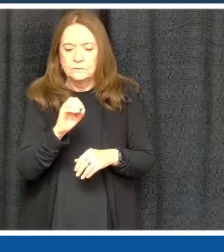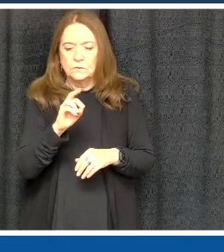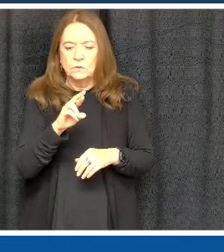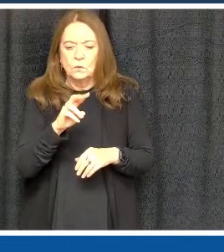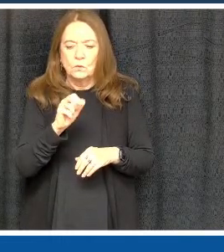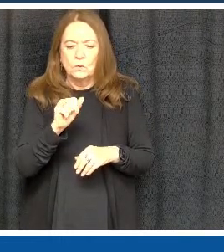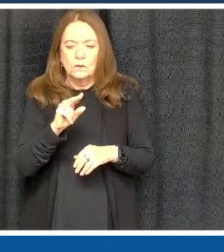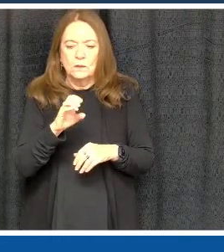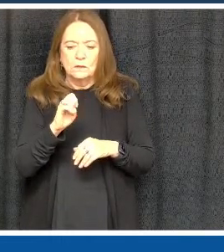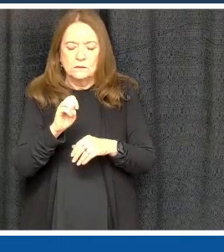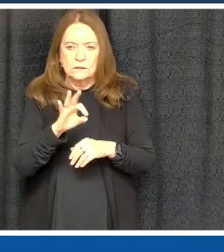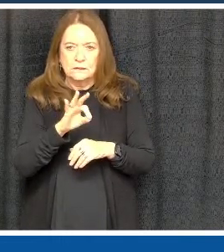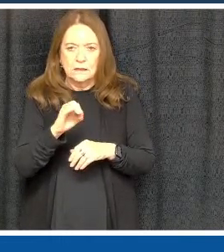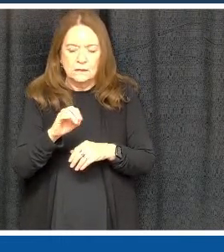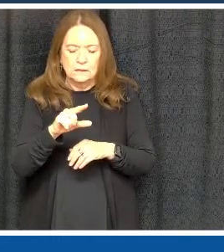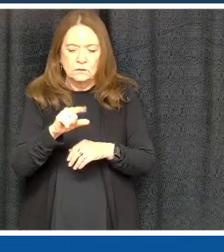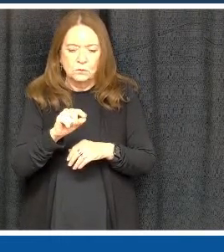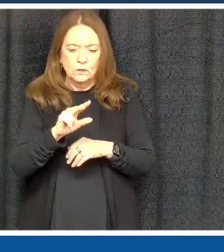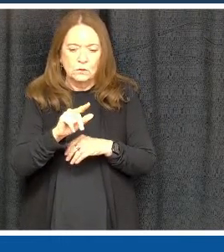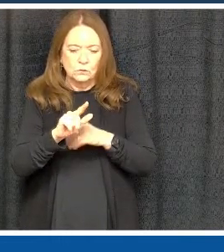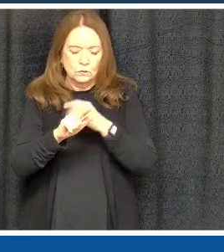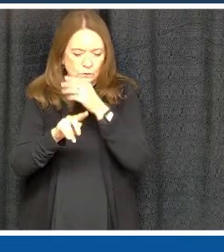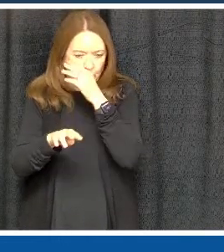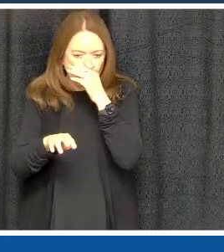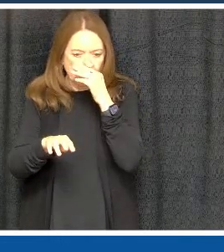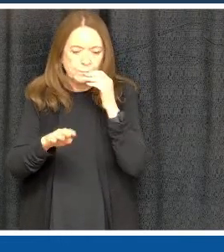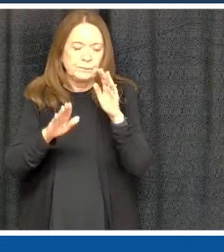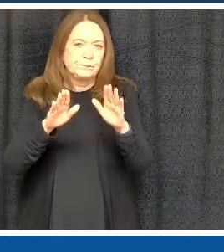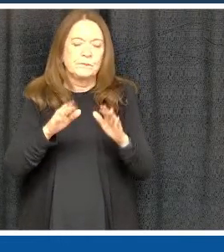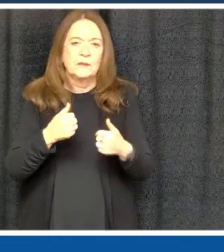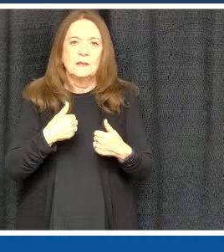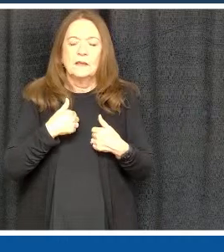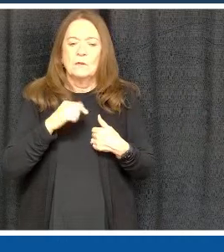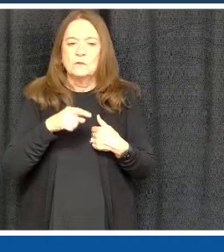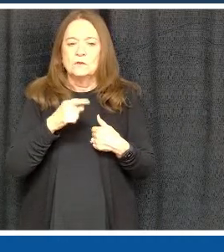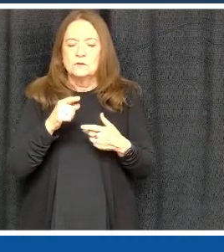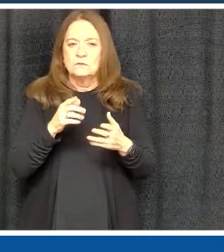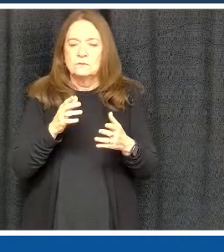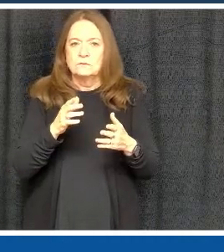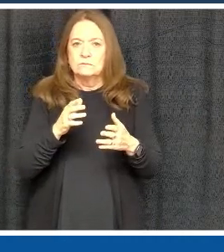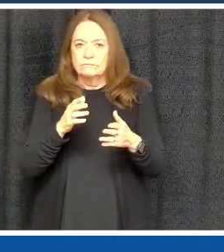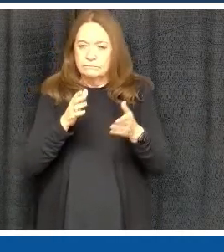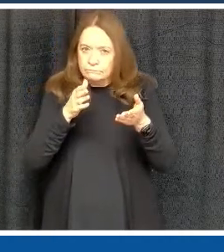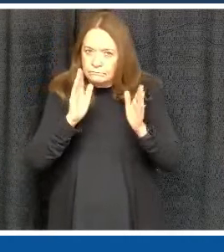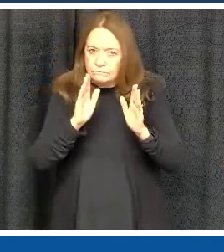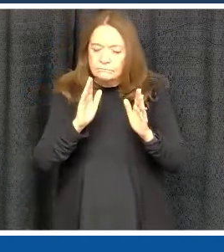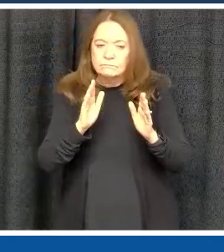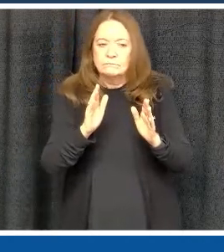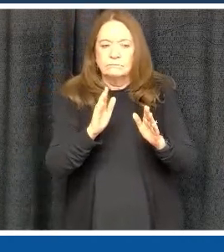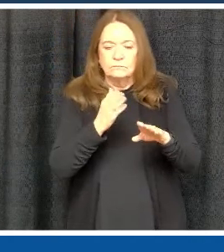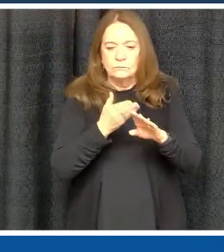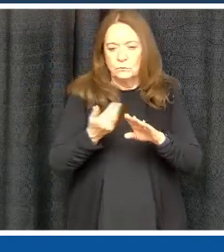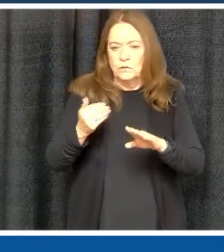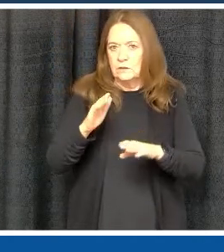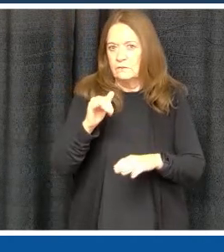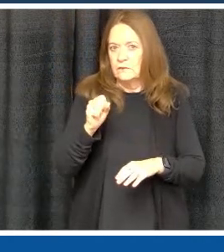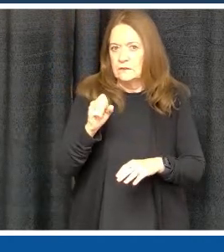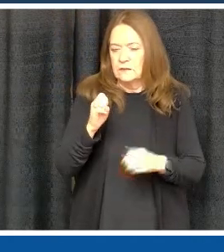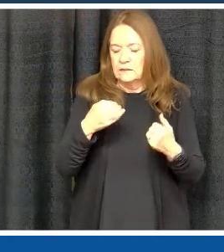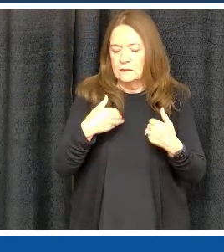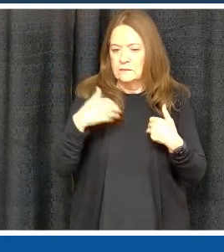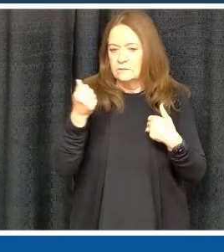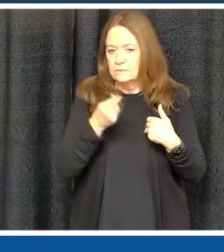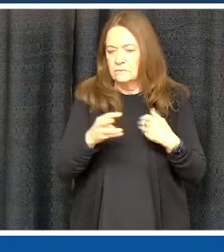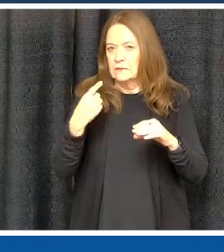90, 2023-24. Mr. Tindall. And I will just call the council members' attention to the previous case. Does have quite a few